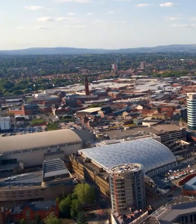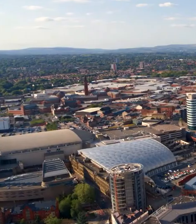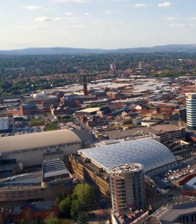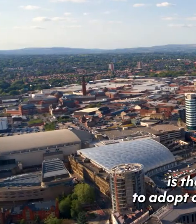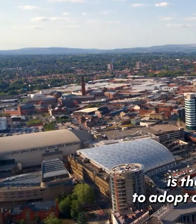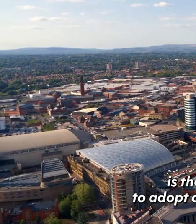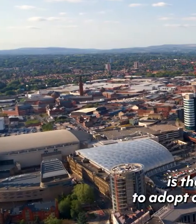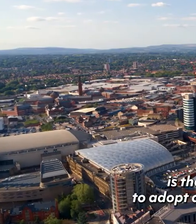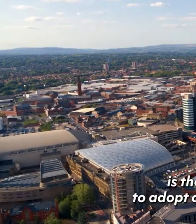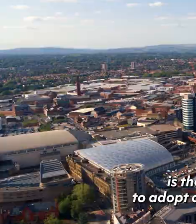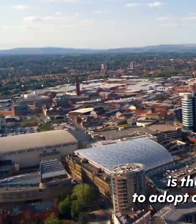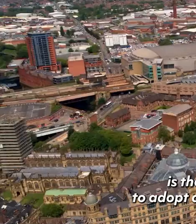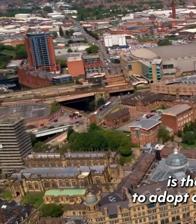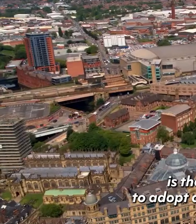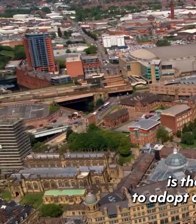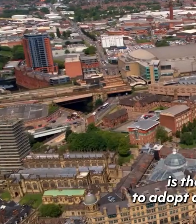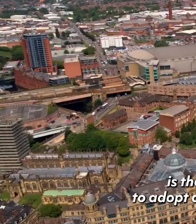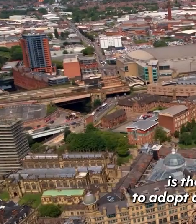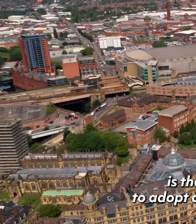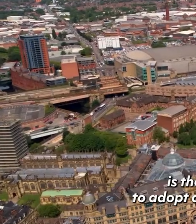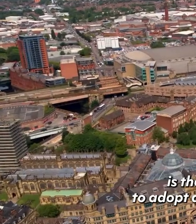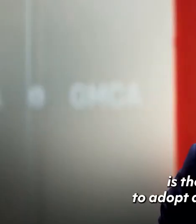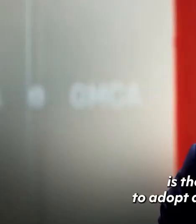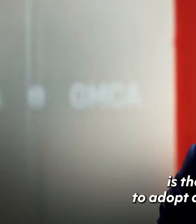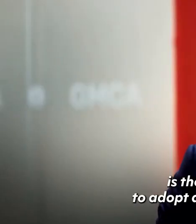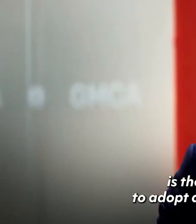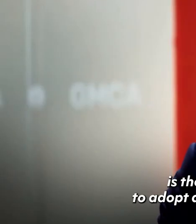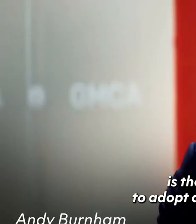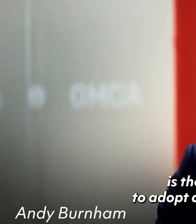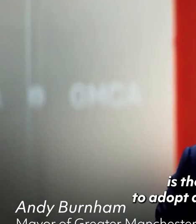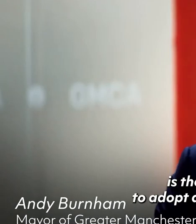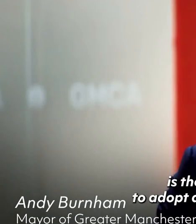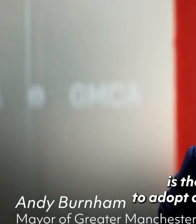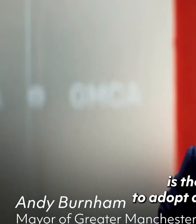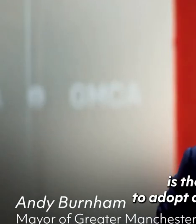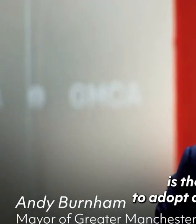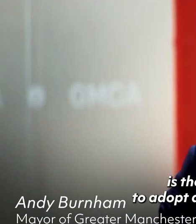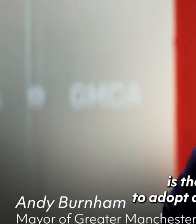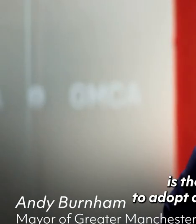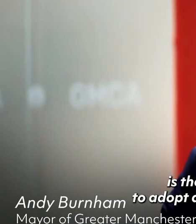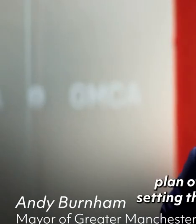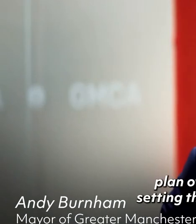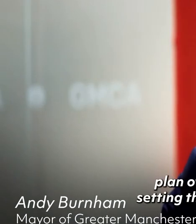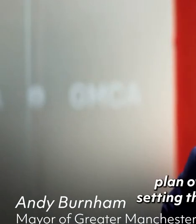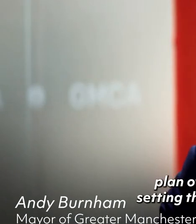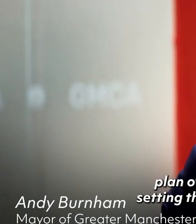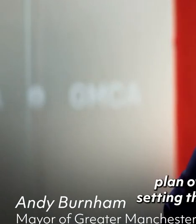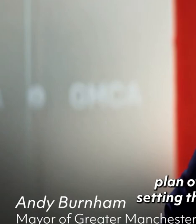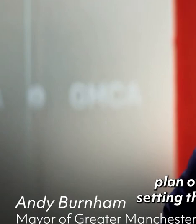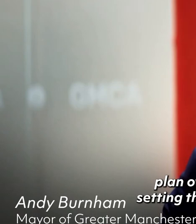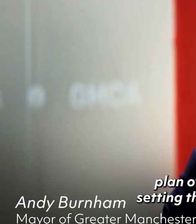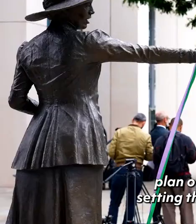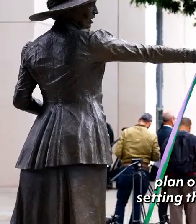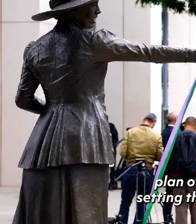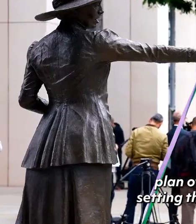Greater Manchester is the first city region in the UK to adopt an accelerated carbon reduction plan over the next 5 years. We're setting